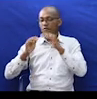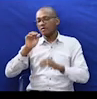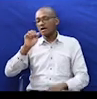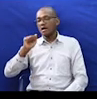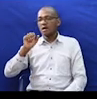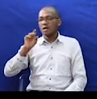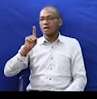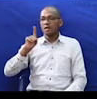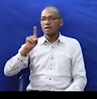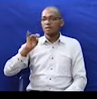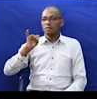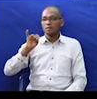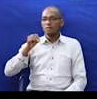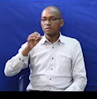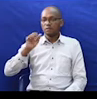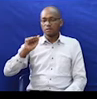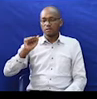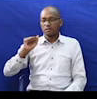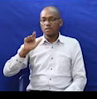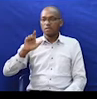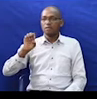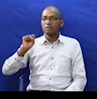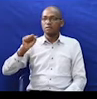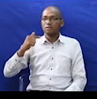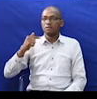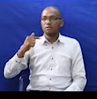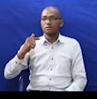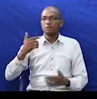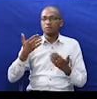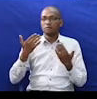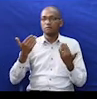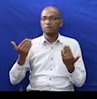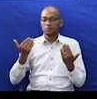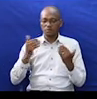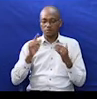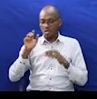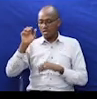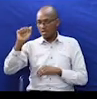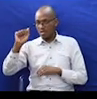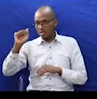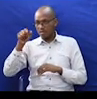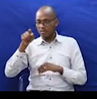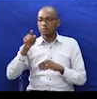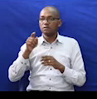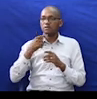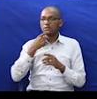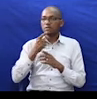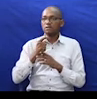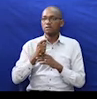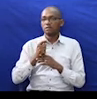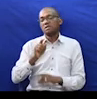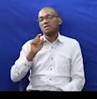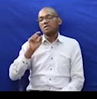So tan A is equal to opposite of adjacent, but opposite of the angle A is the side BC. So it's